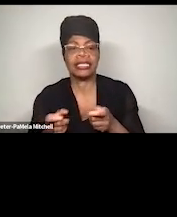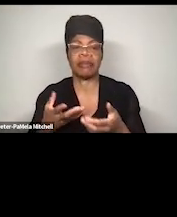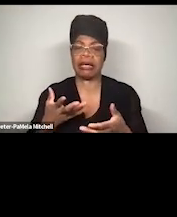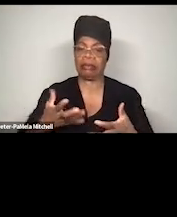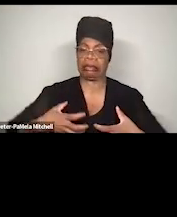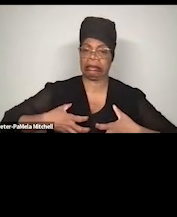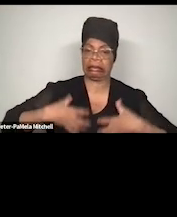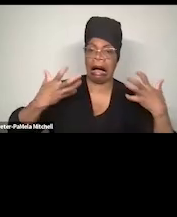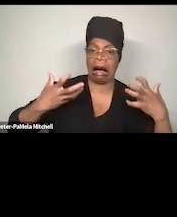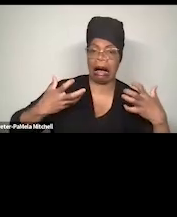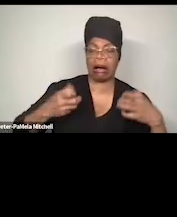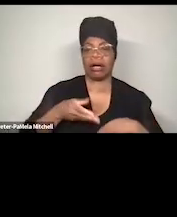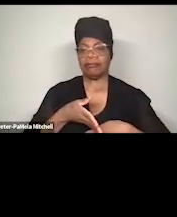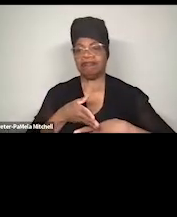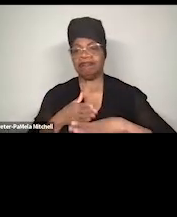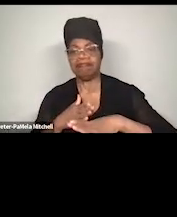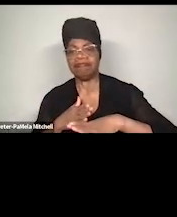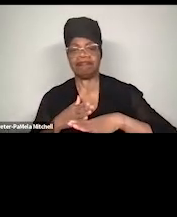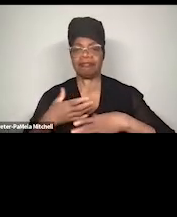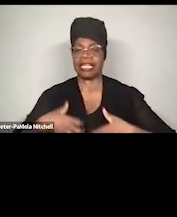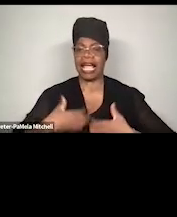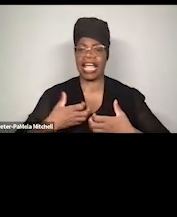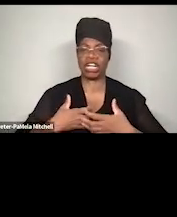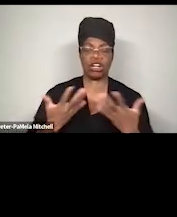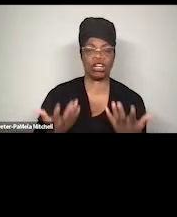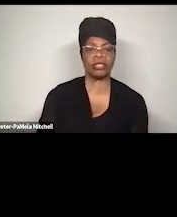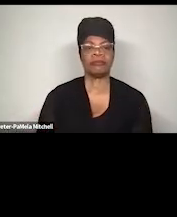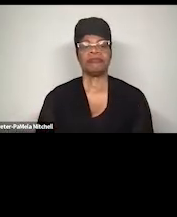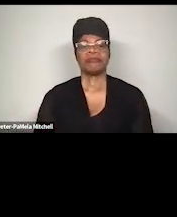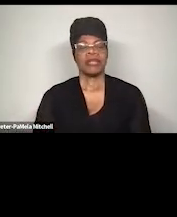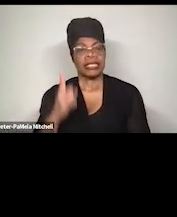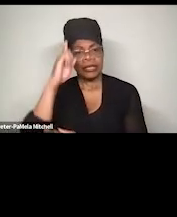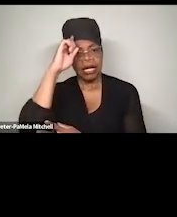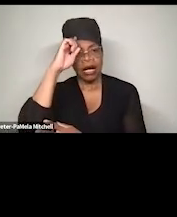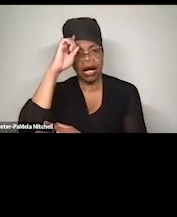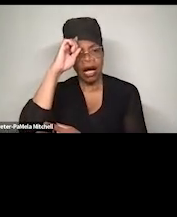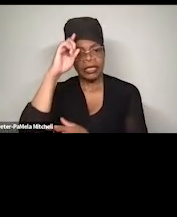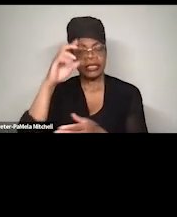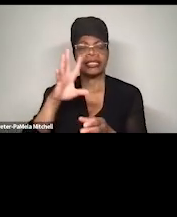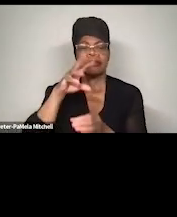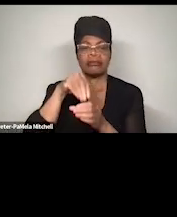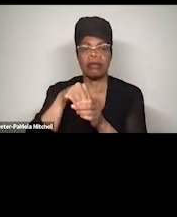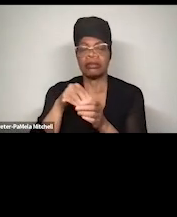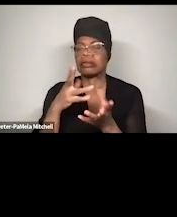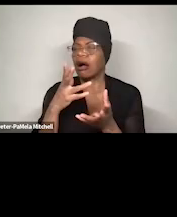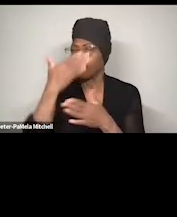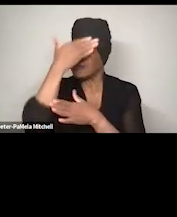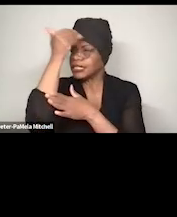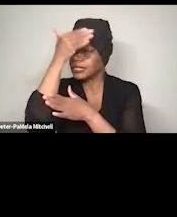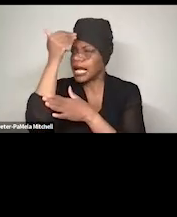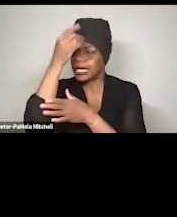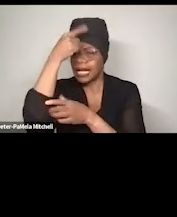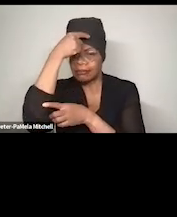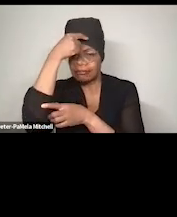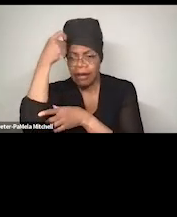anger, or inhibited anger. Consciousness, so includes forgetting traumatic events, reliving